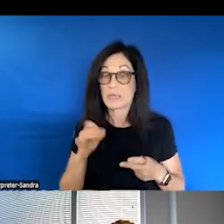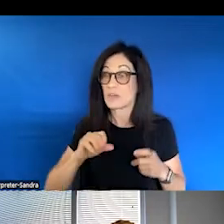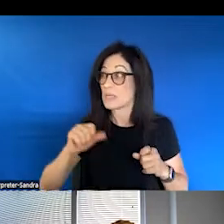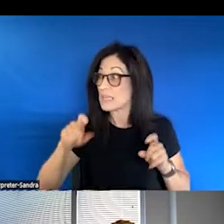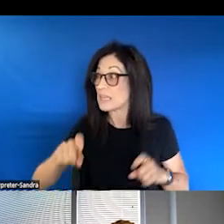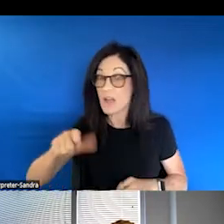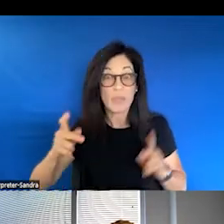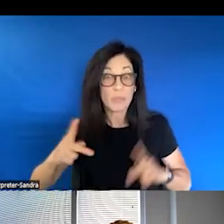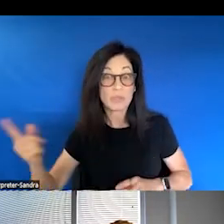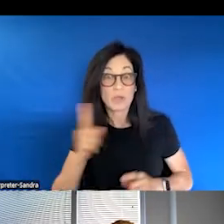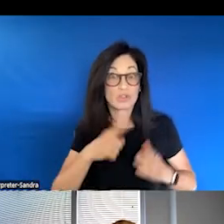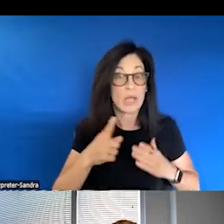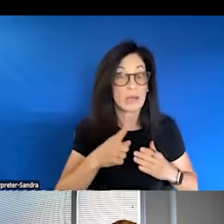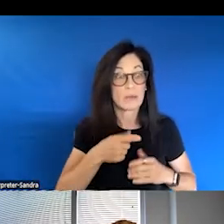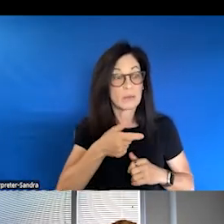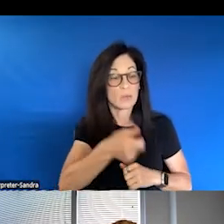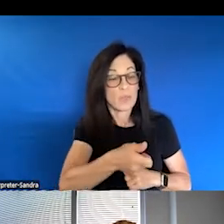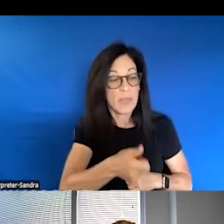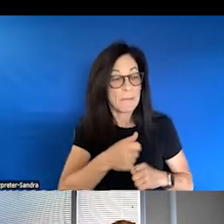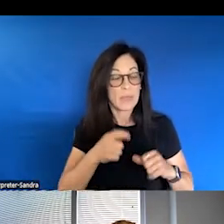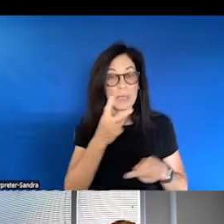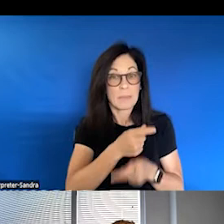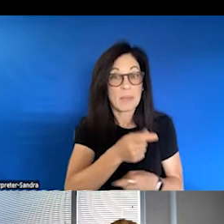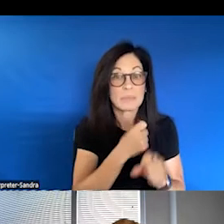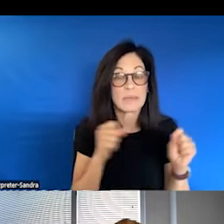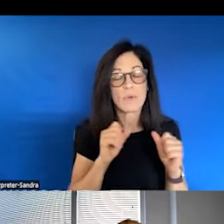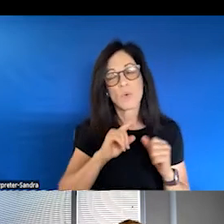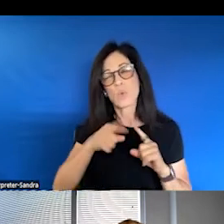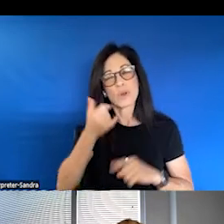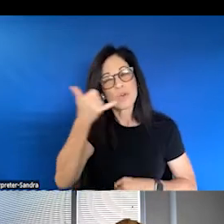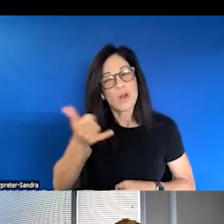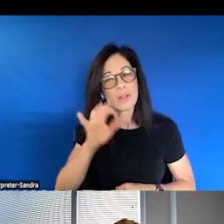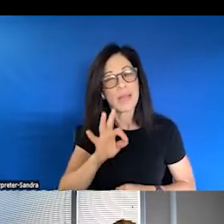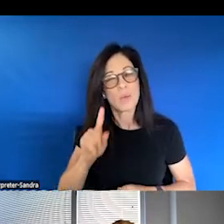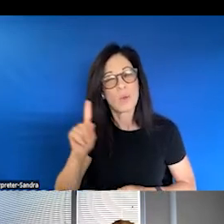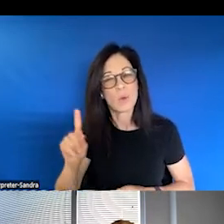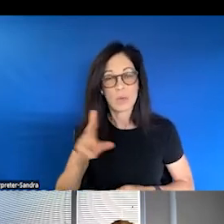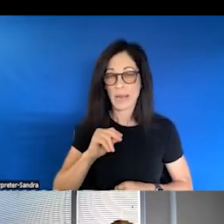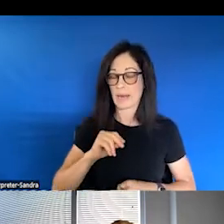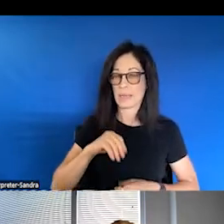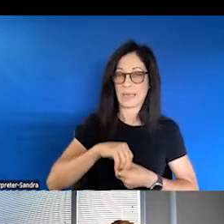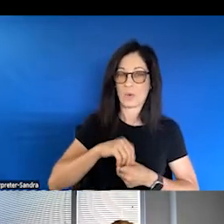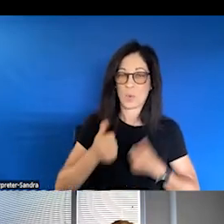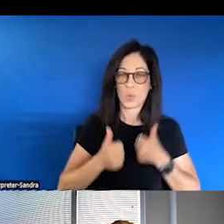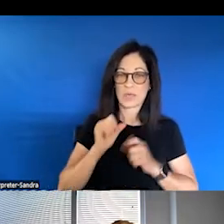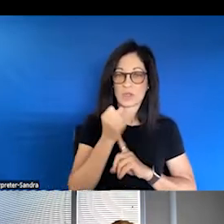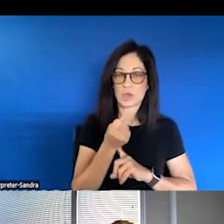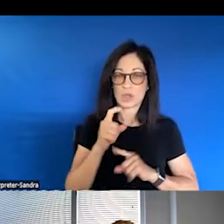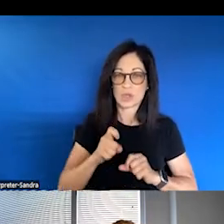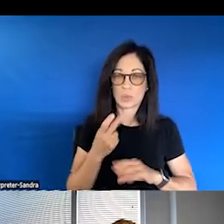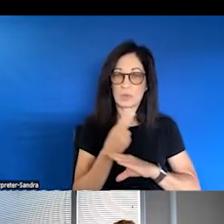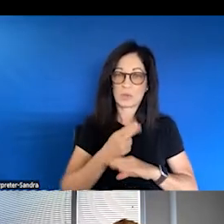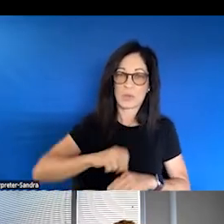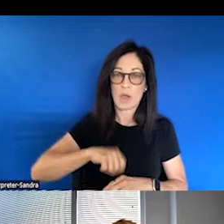to keep them safe, when do you call 911? And under what circumstances should you be using alternatives